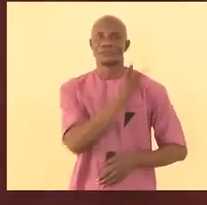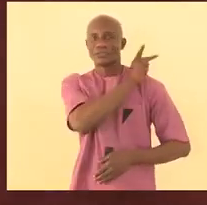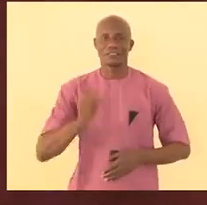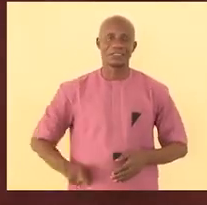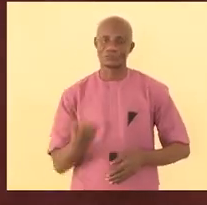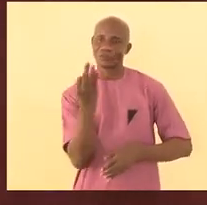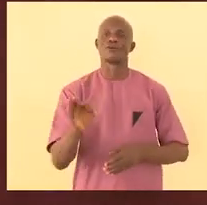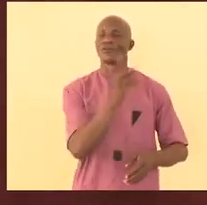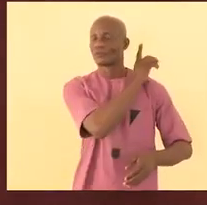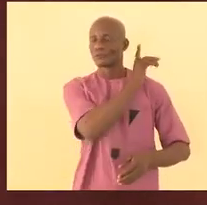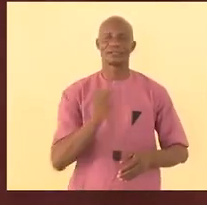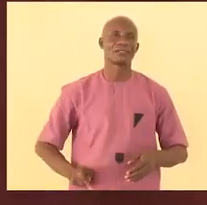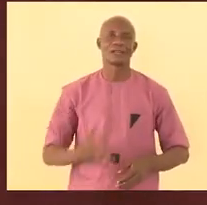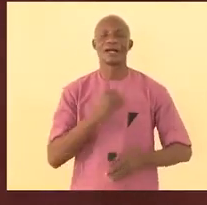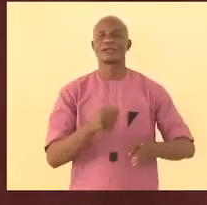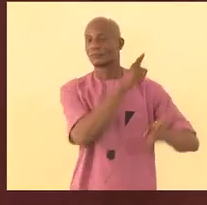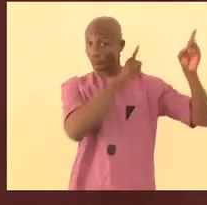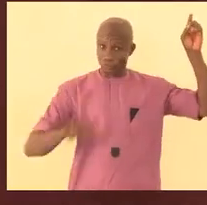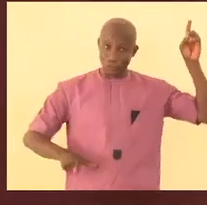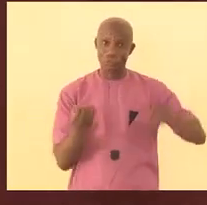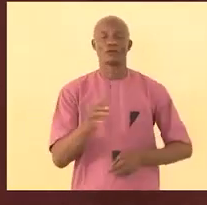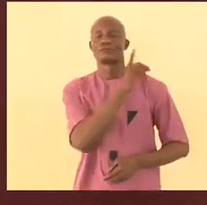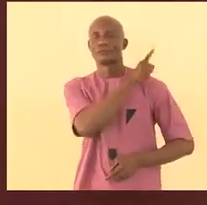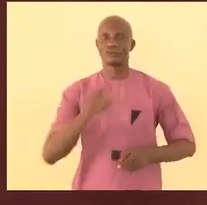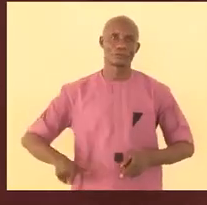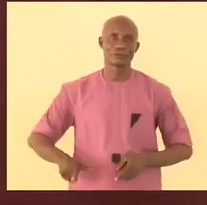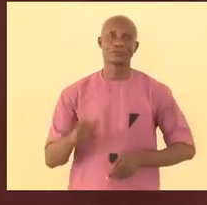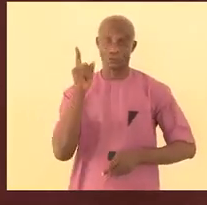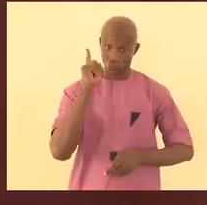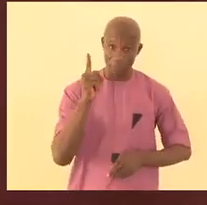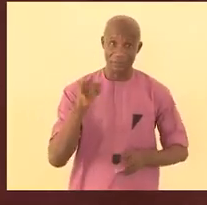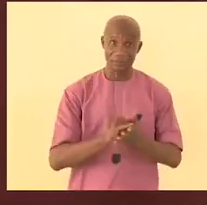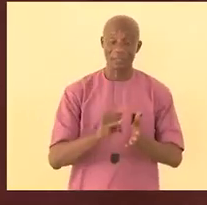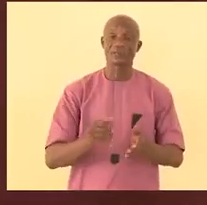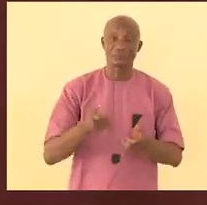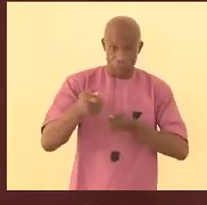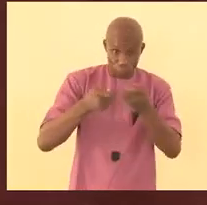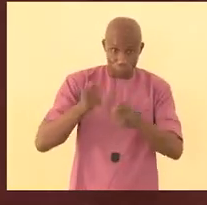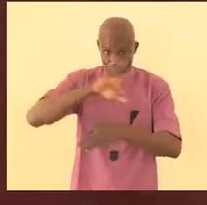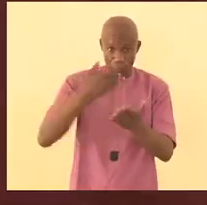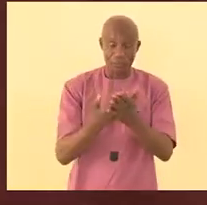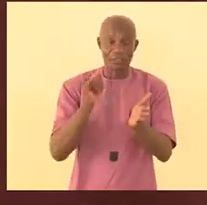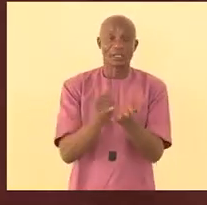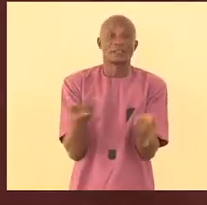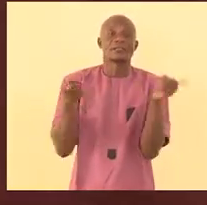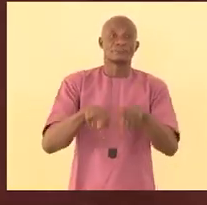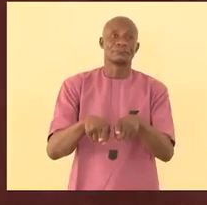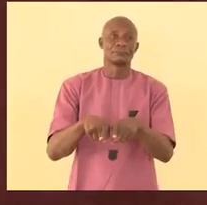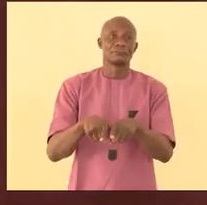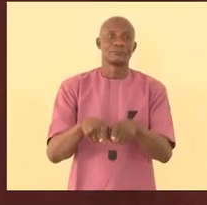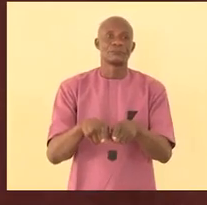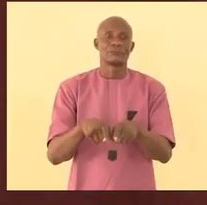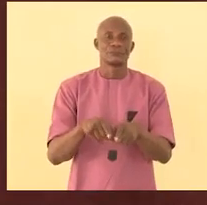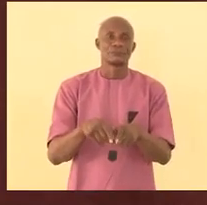King of kings, Lord of lords. The one that controls everything that happens. The ones that will